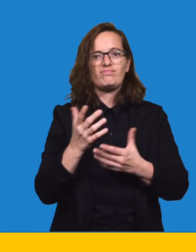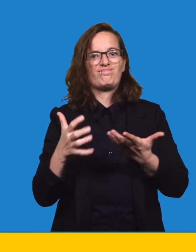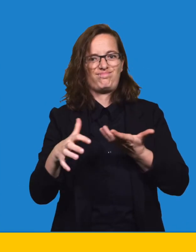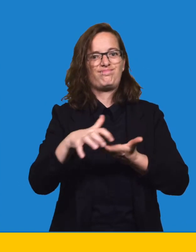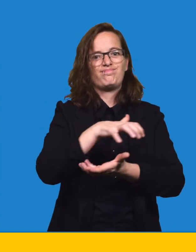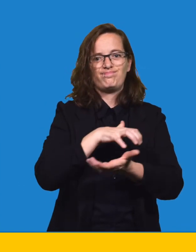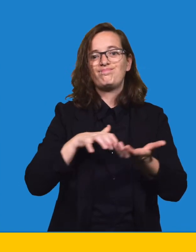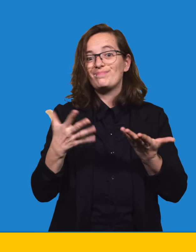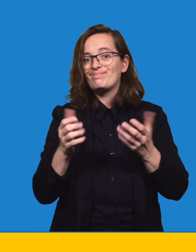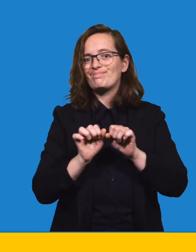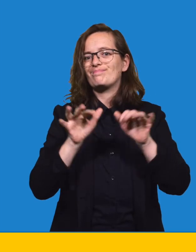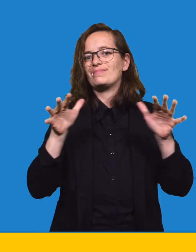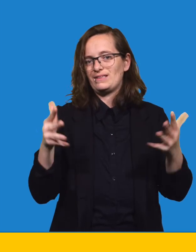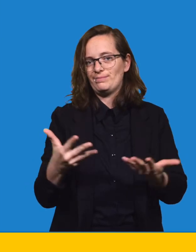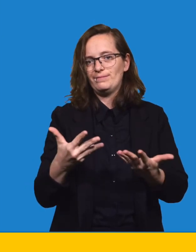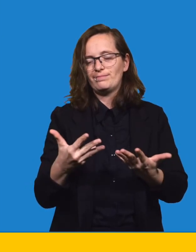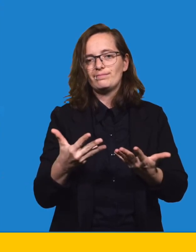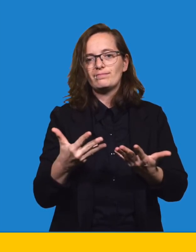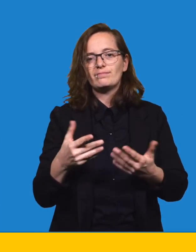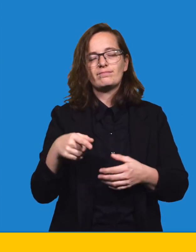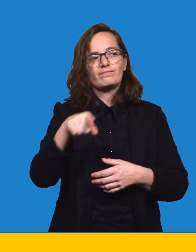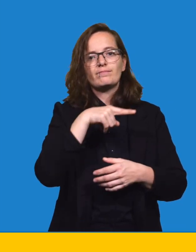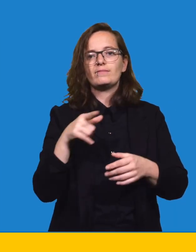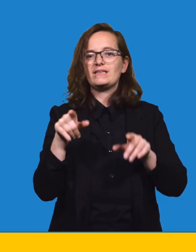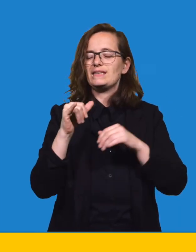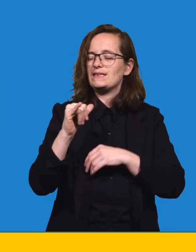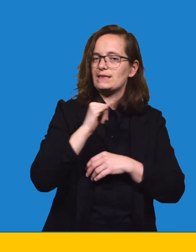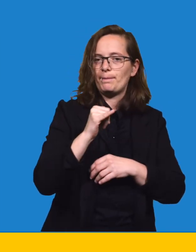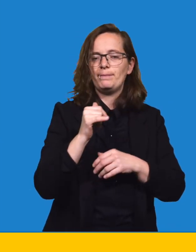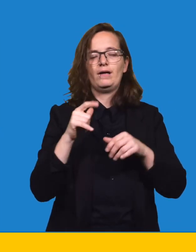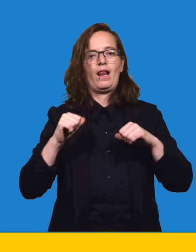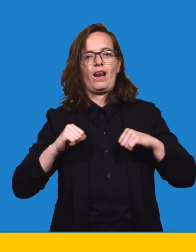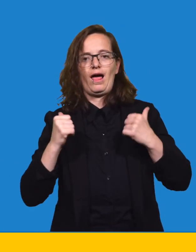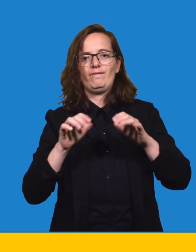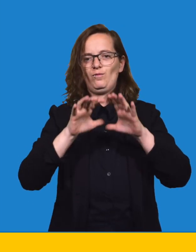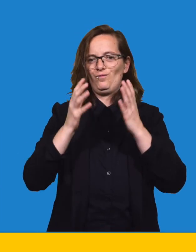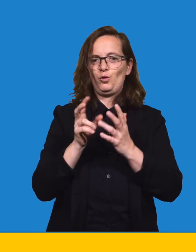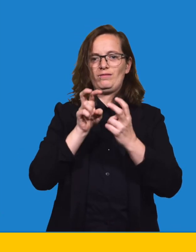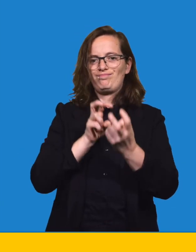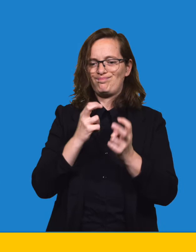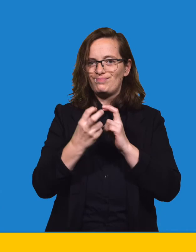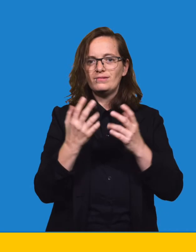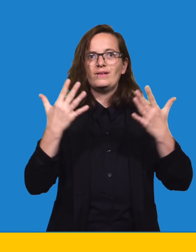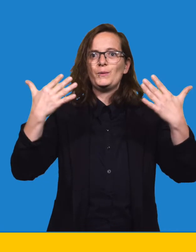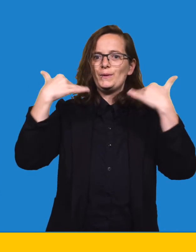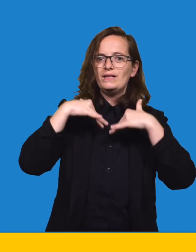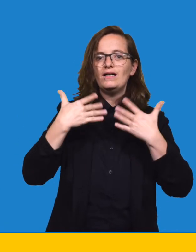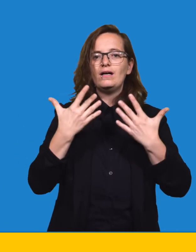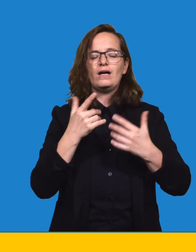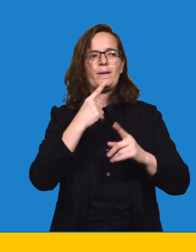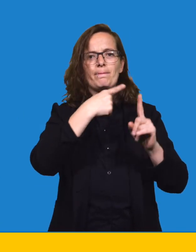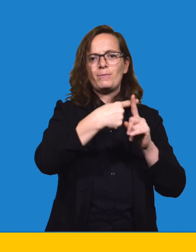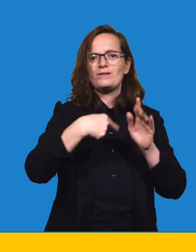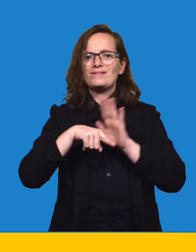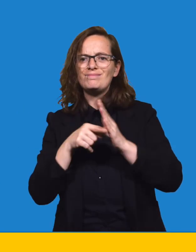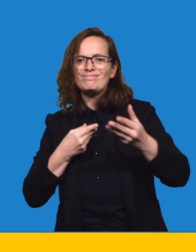new crisis with the spread of a pandemic. Now more than ever, it has been made obvious that the air we breathe, the space we inhabit,